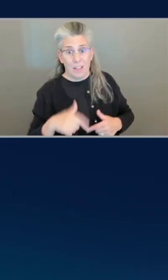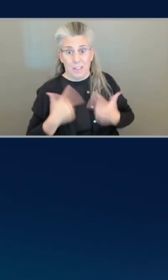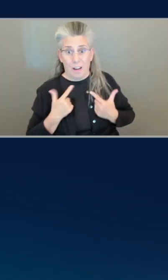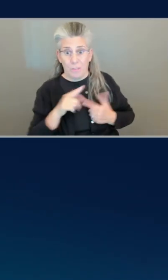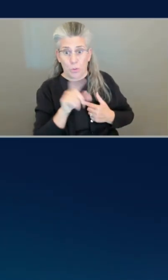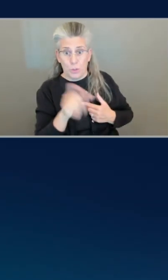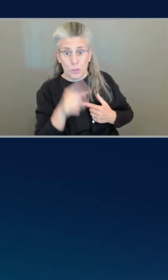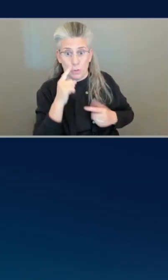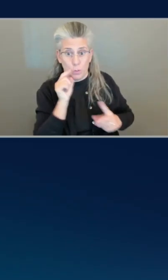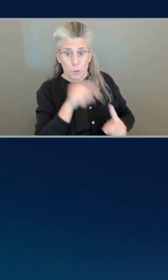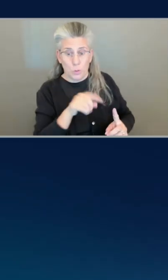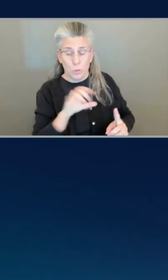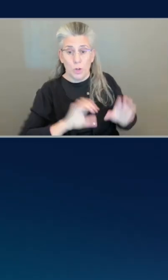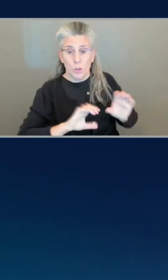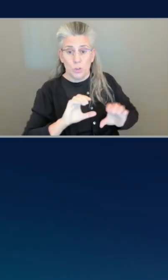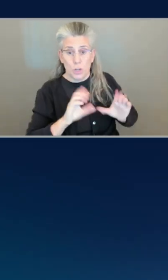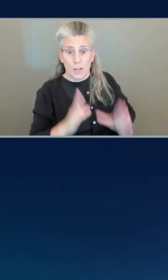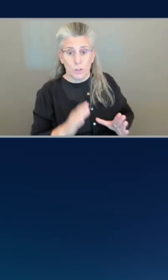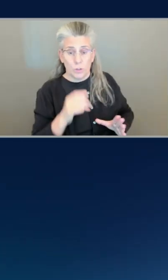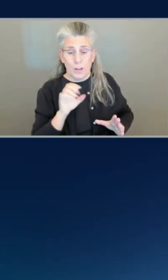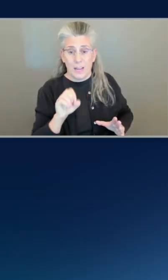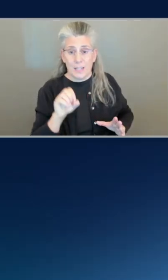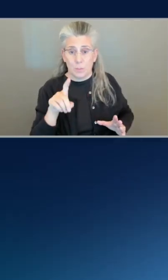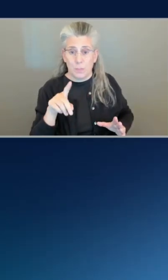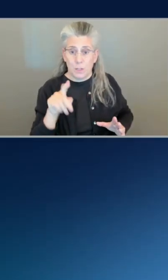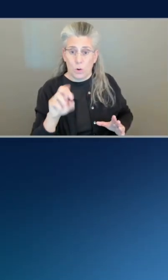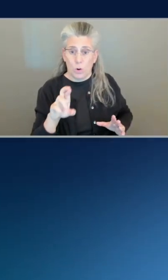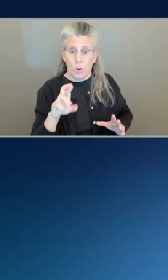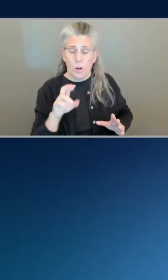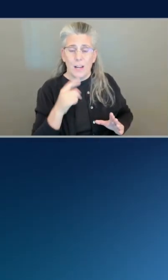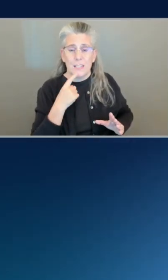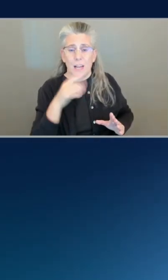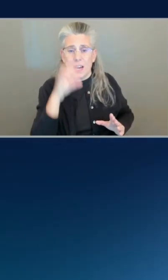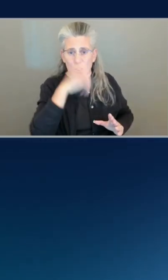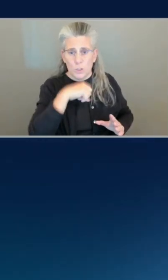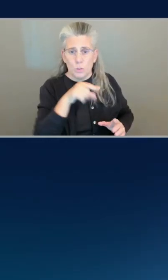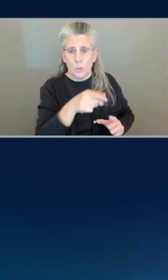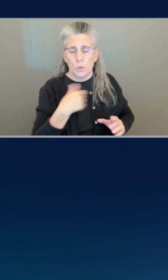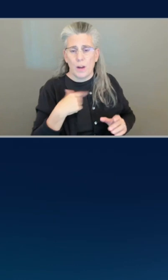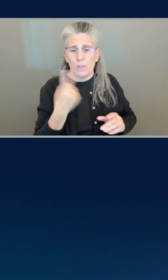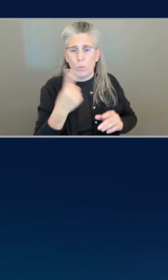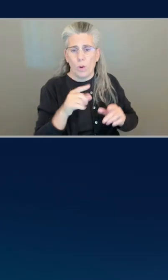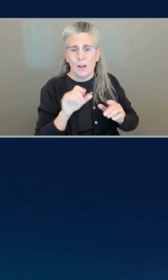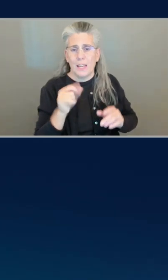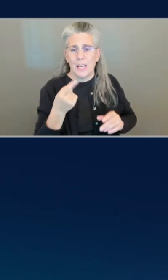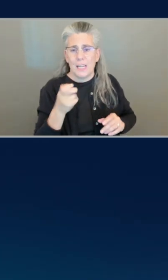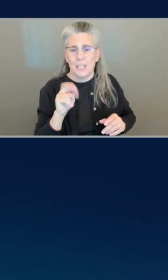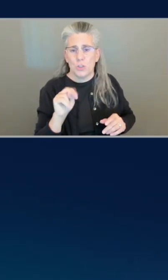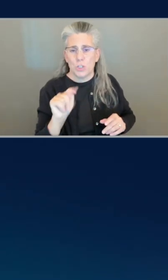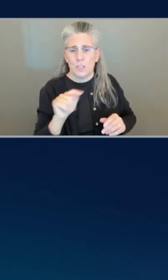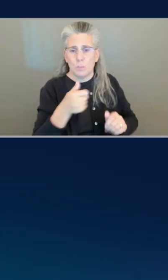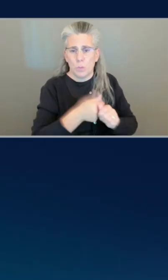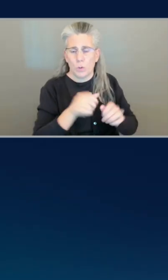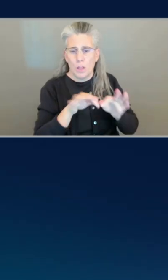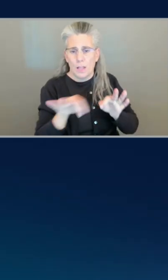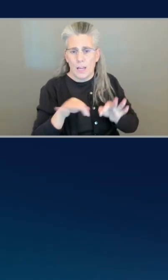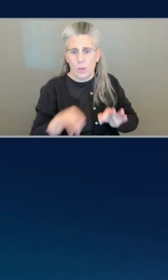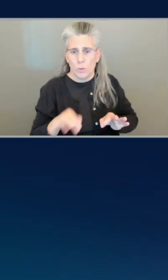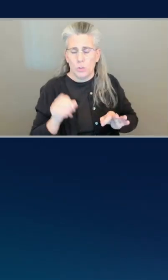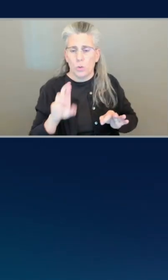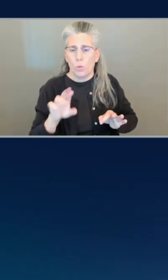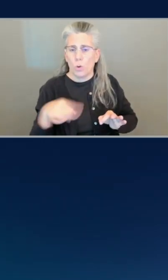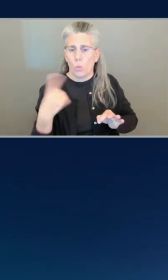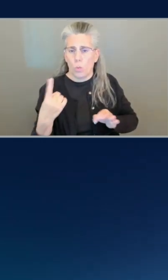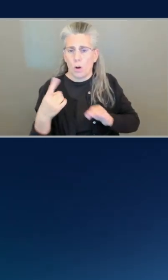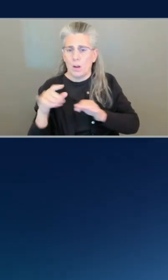here, NXBR, says, so I assume you have got one agent per language, or is there only one agent that tries to interpret the given